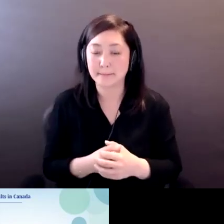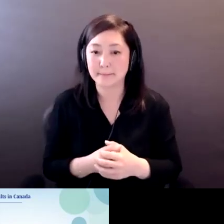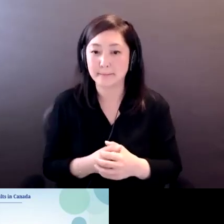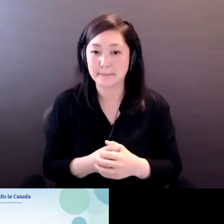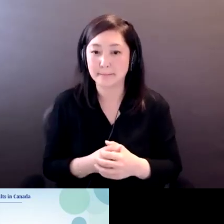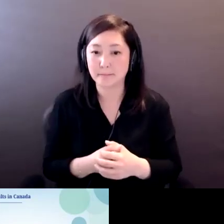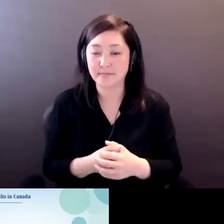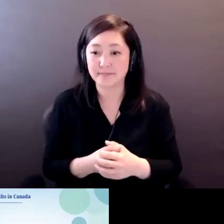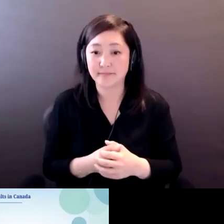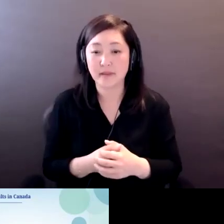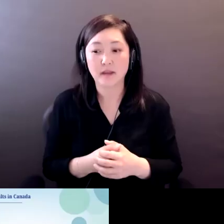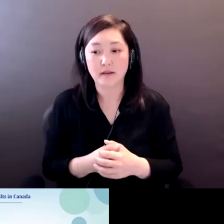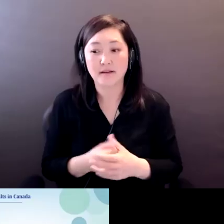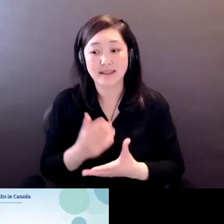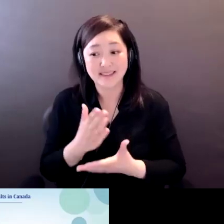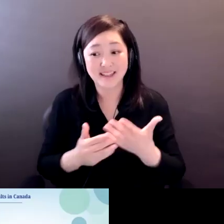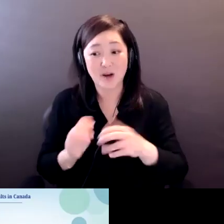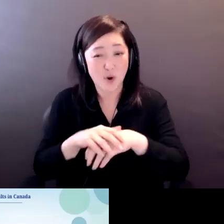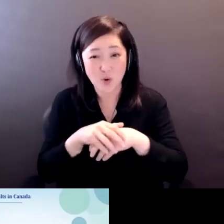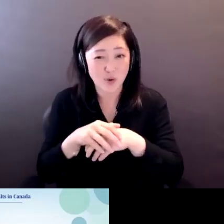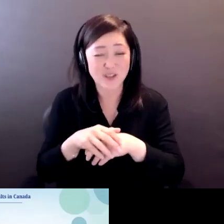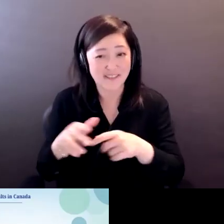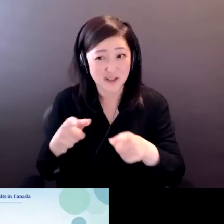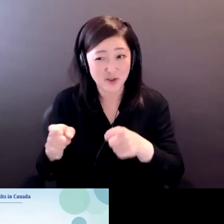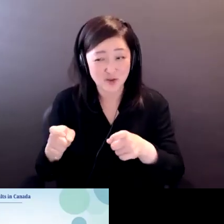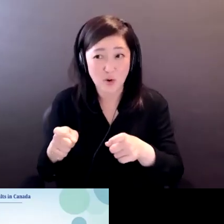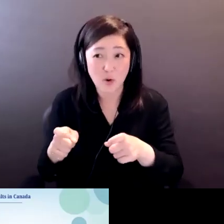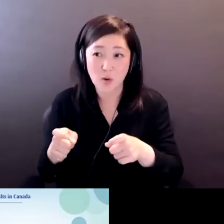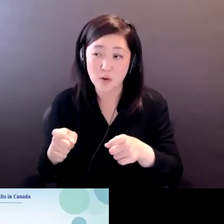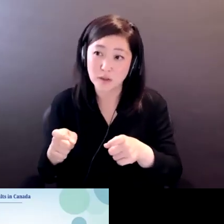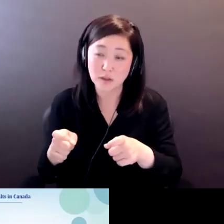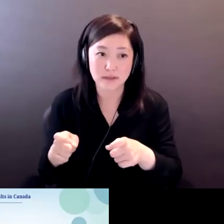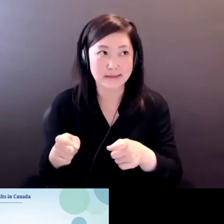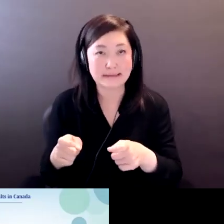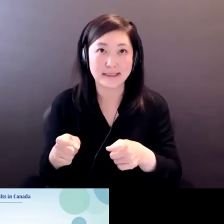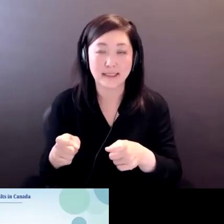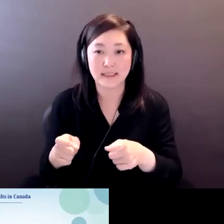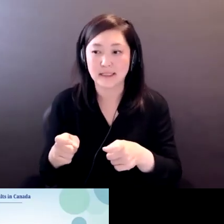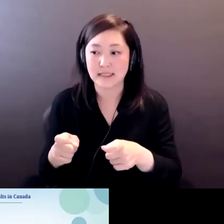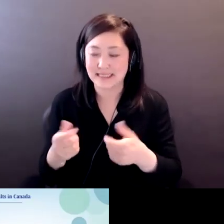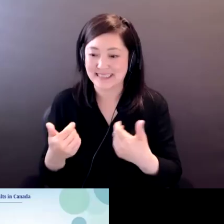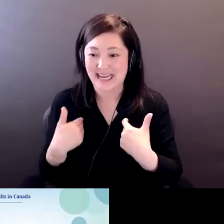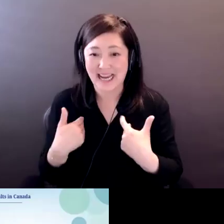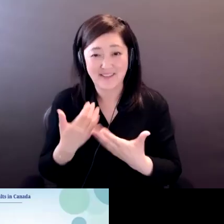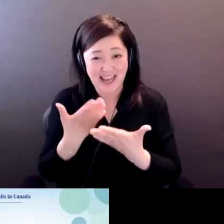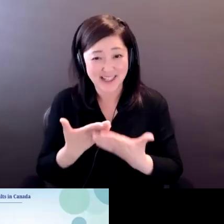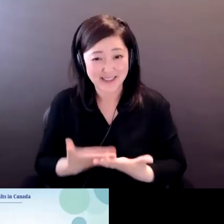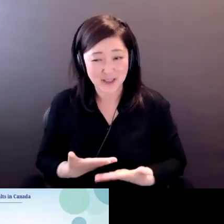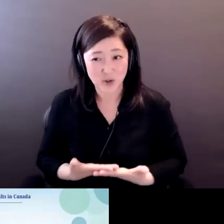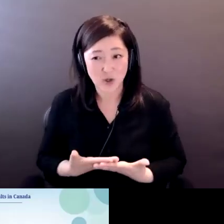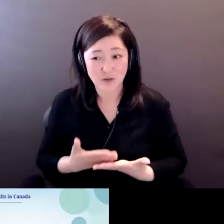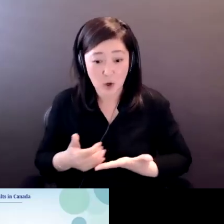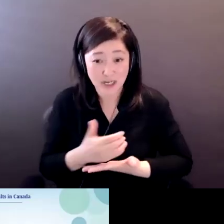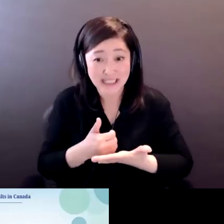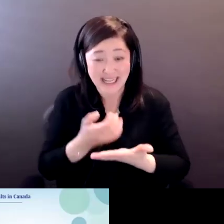coercive control where that evidence is just too difficult to marshal. Another distinctive evidence of the